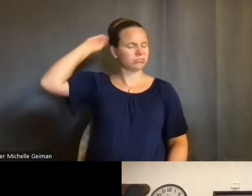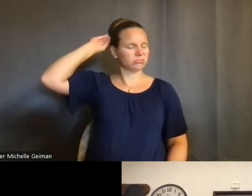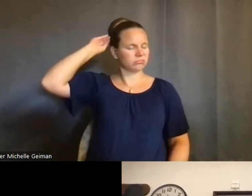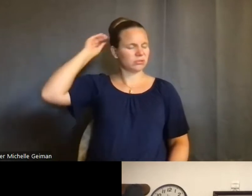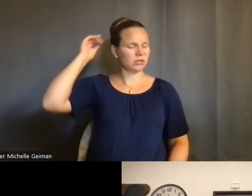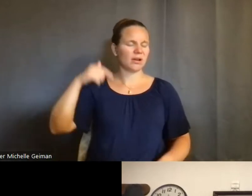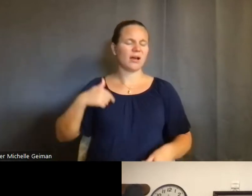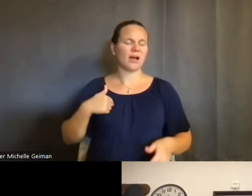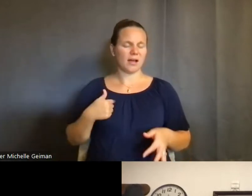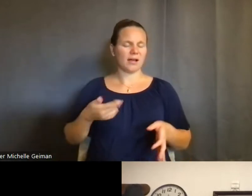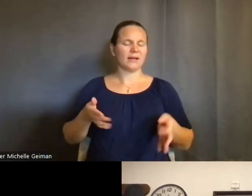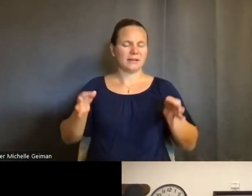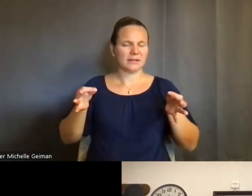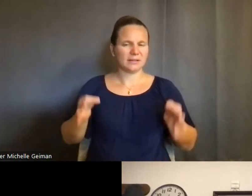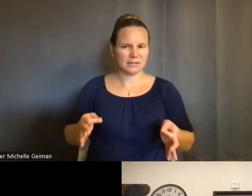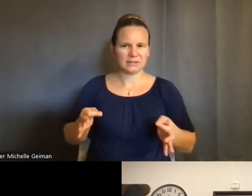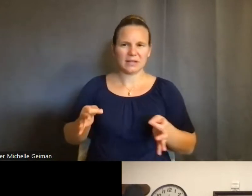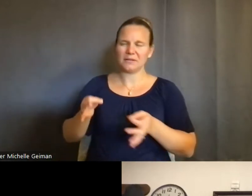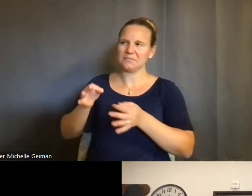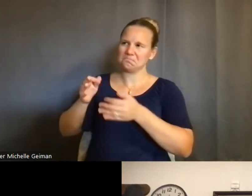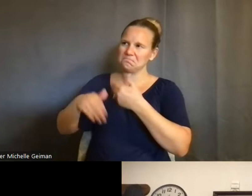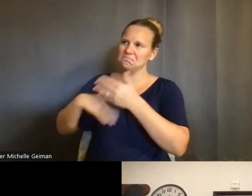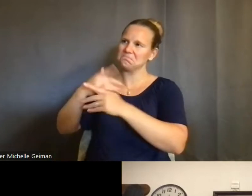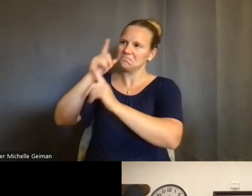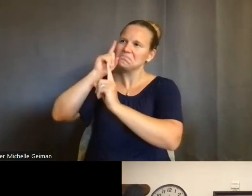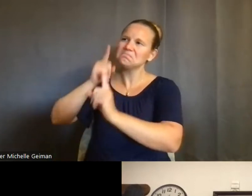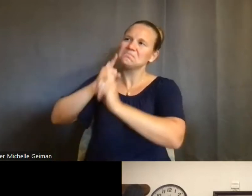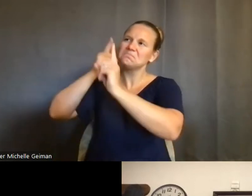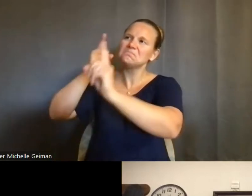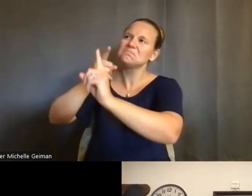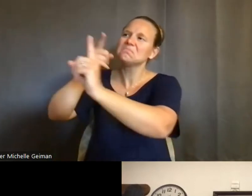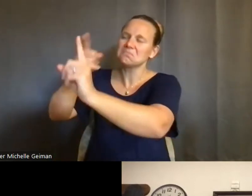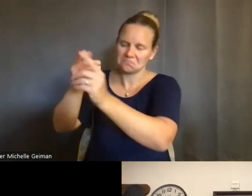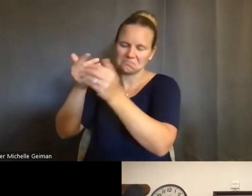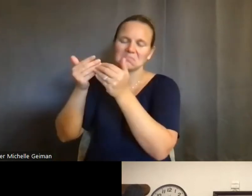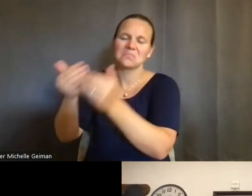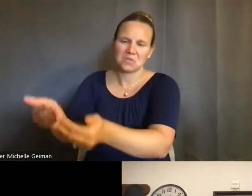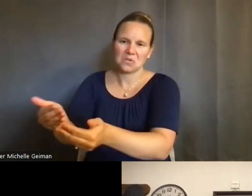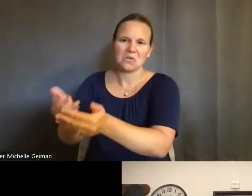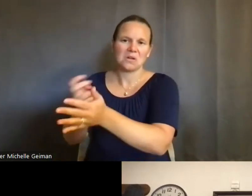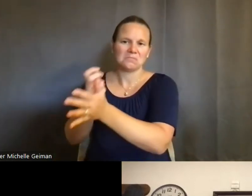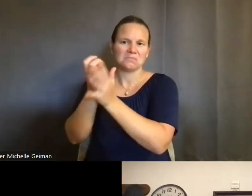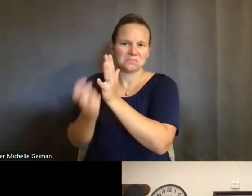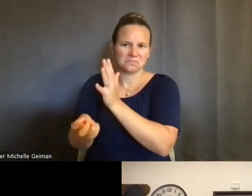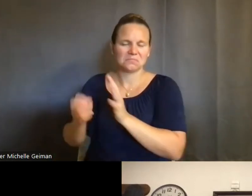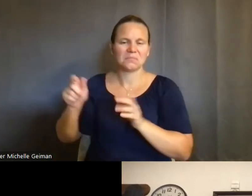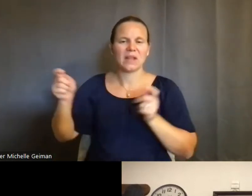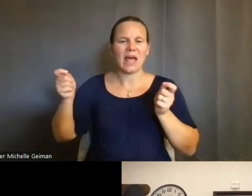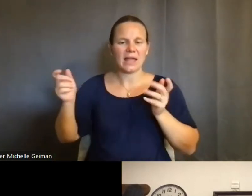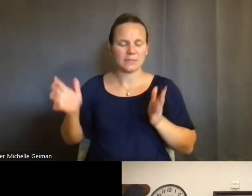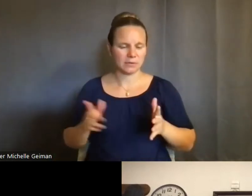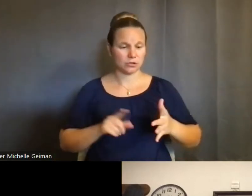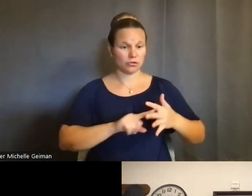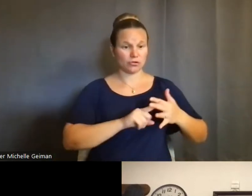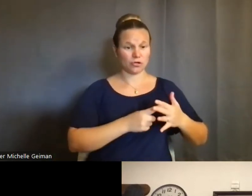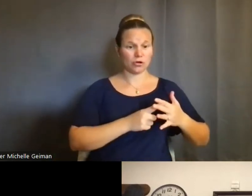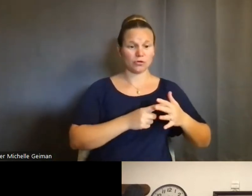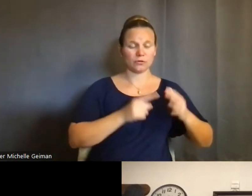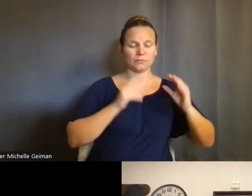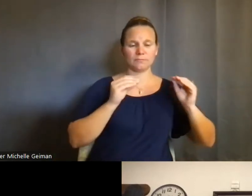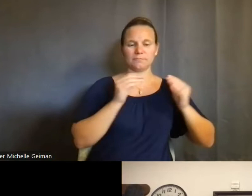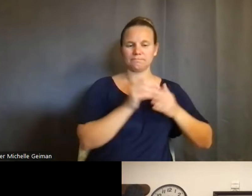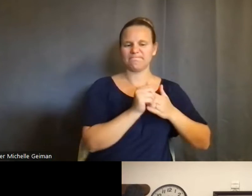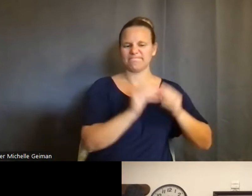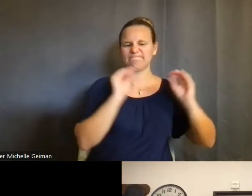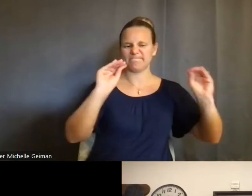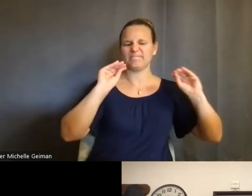for that reason, because when you really start leading a classroom, you start to think of the cultural impacts that you